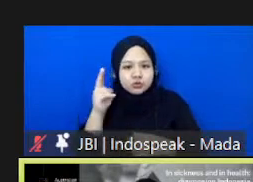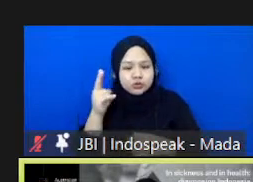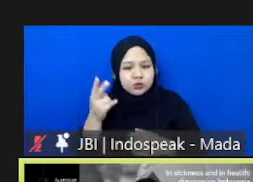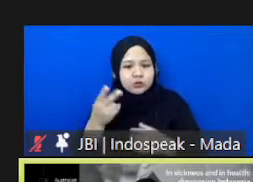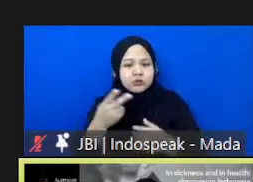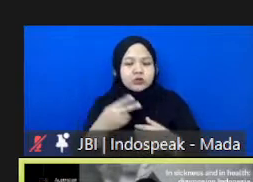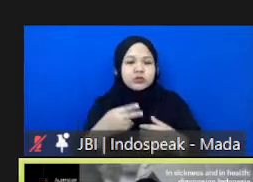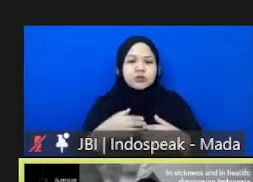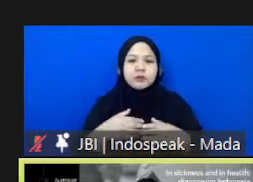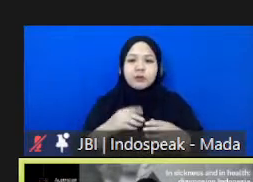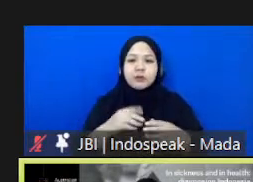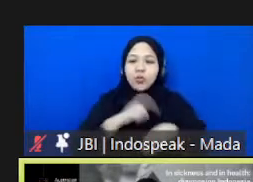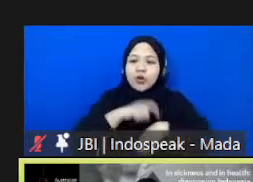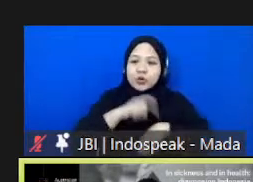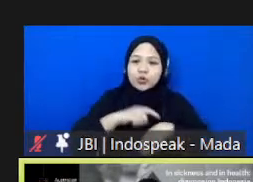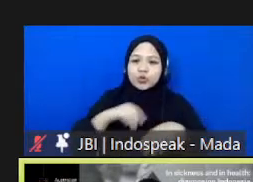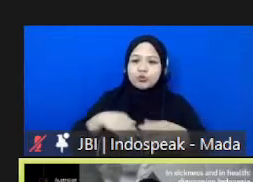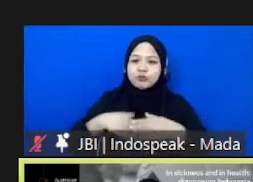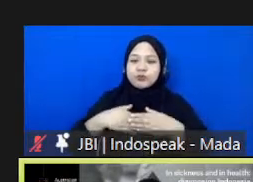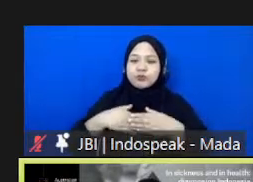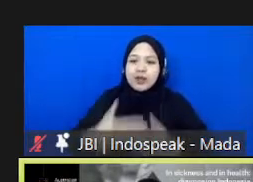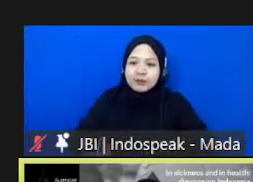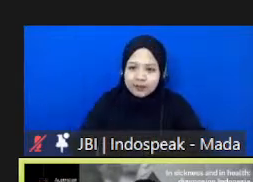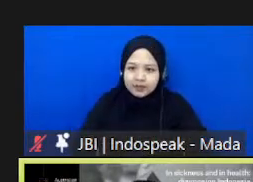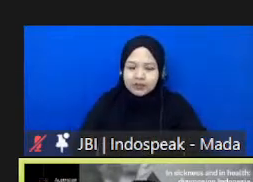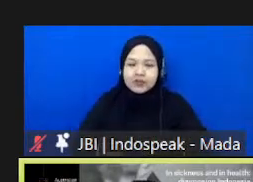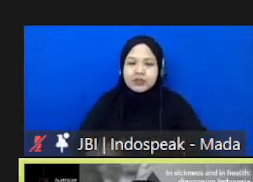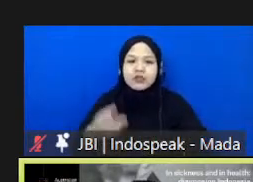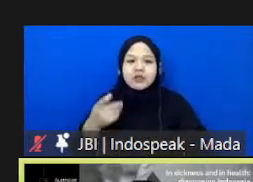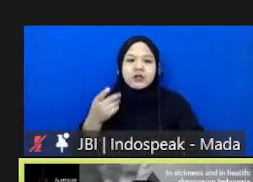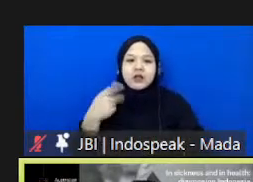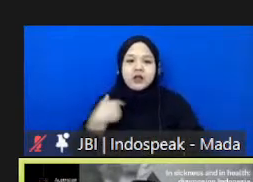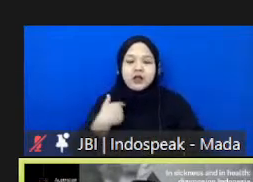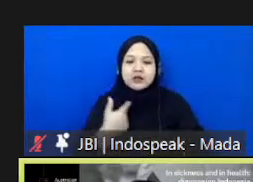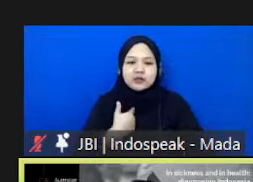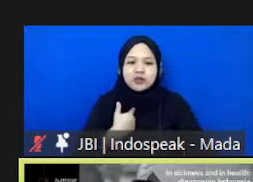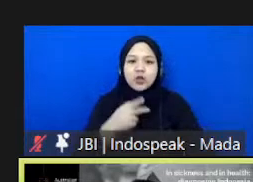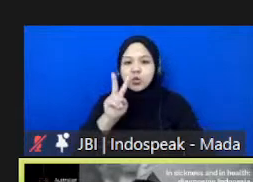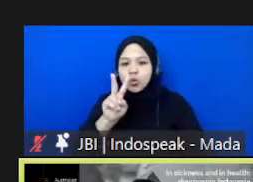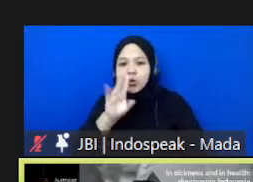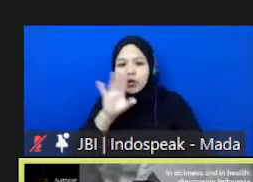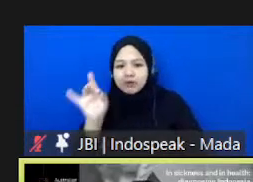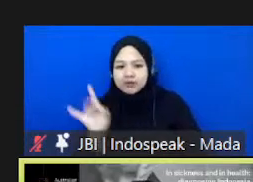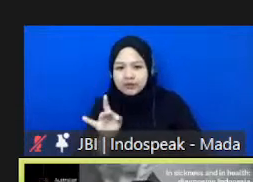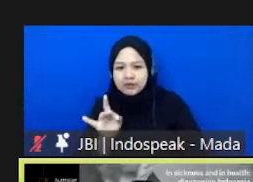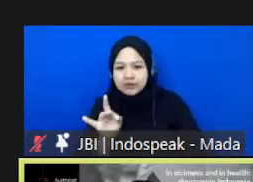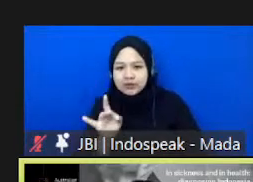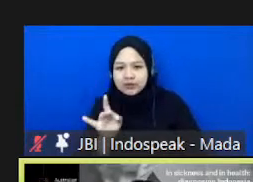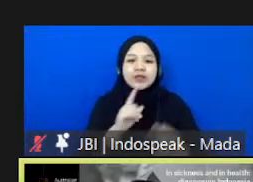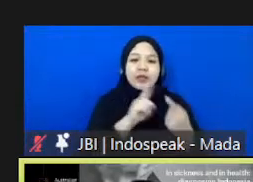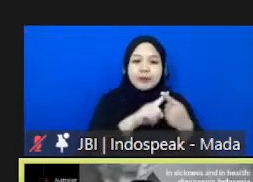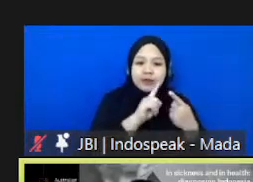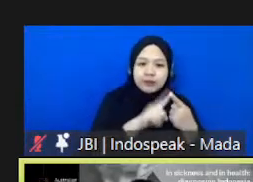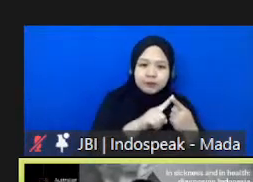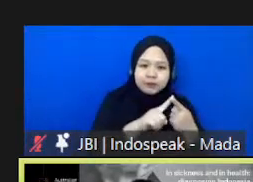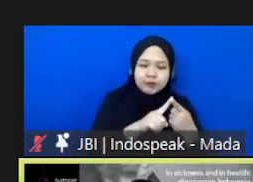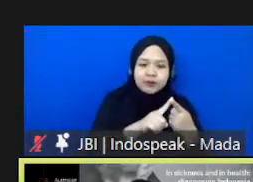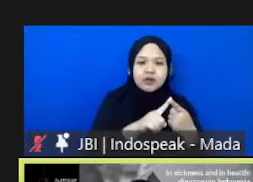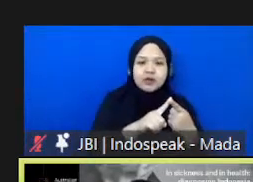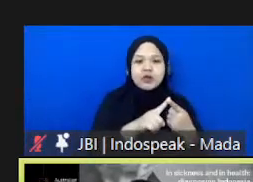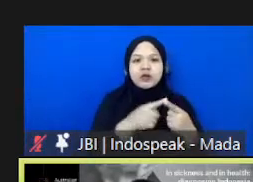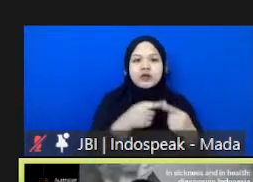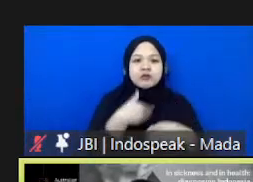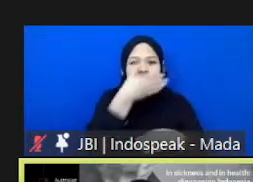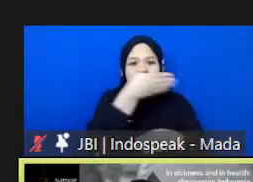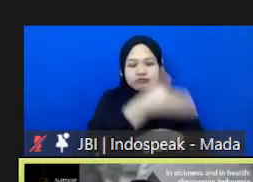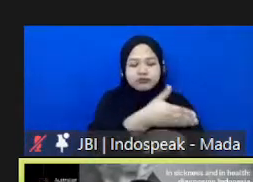pregnancy, which could be divided into two types of visits. It's the first antenatal visit and at least